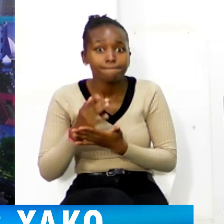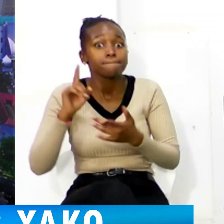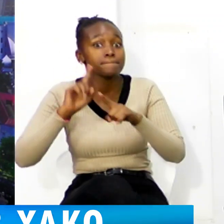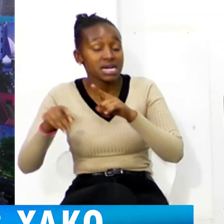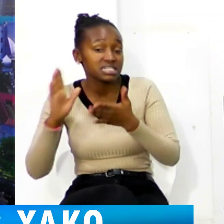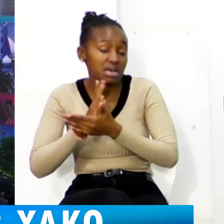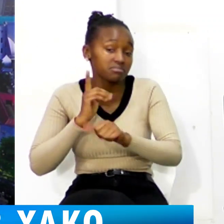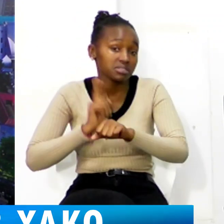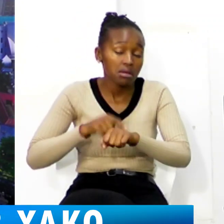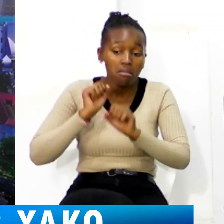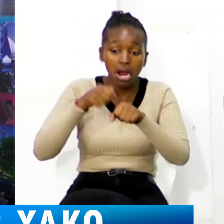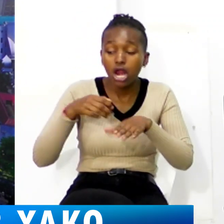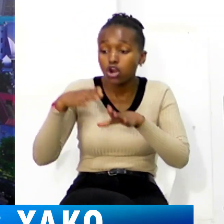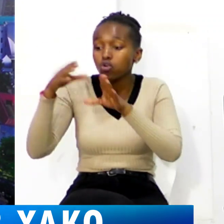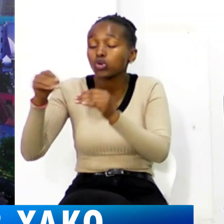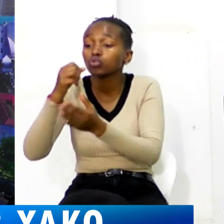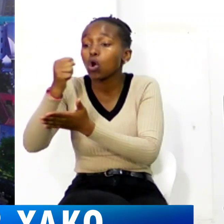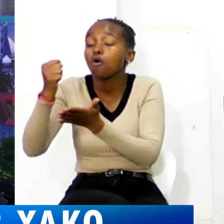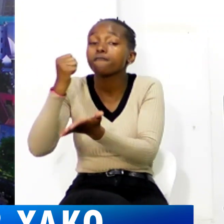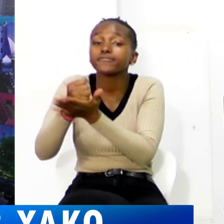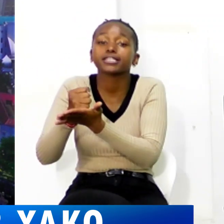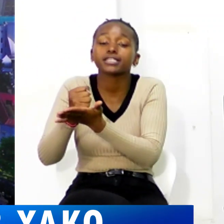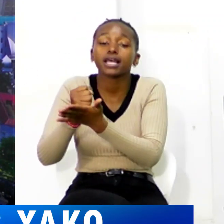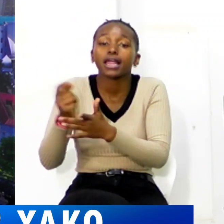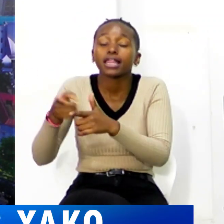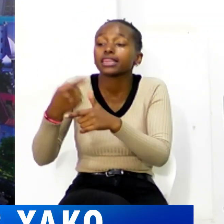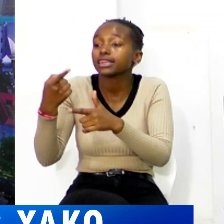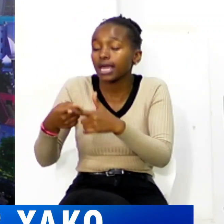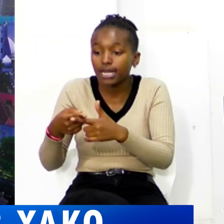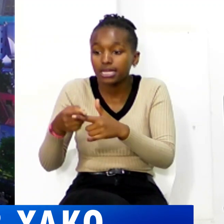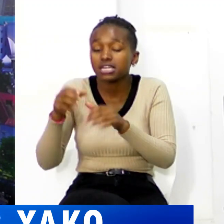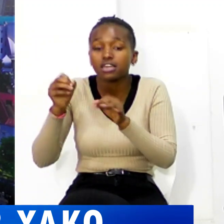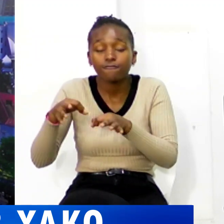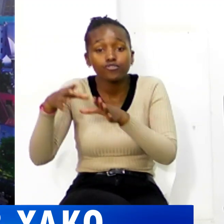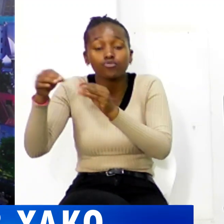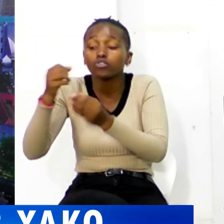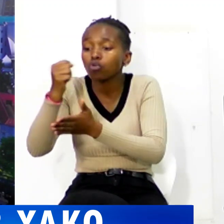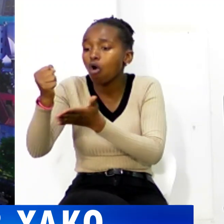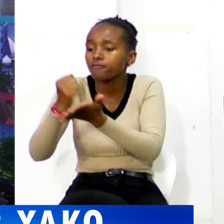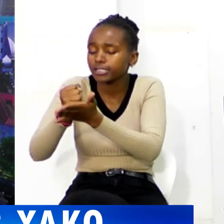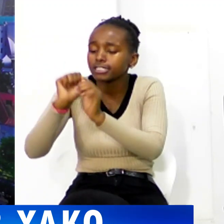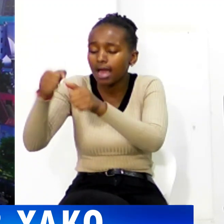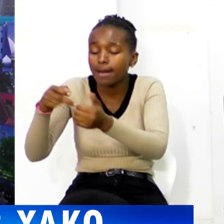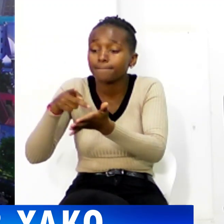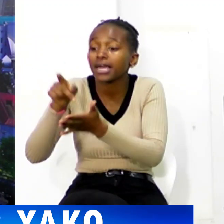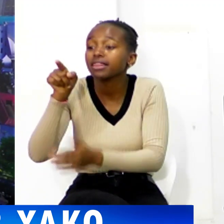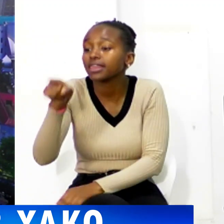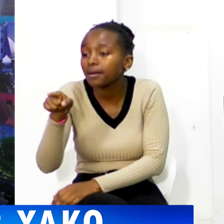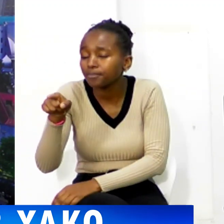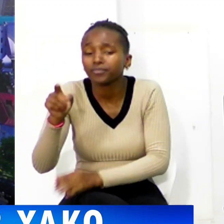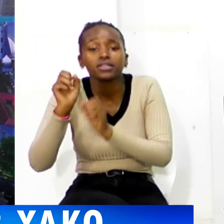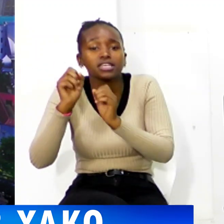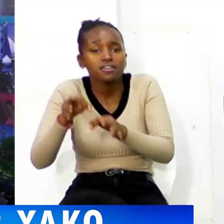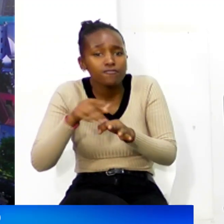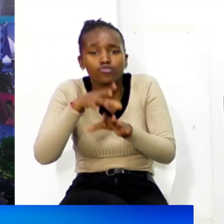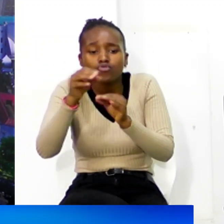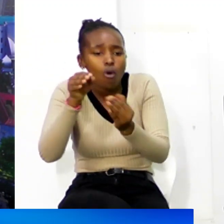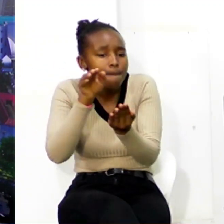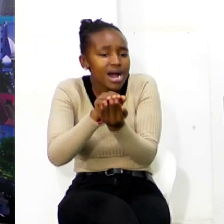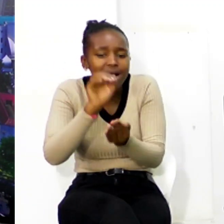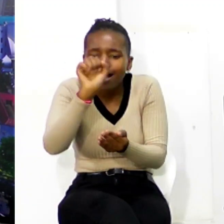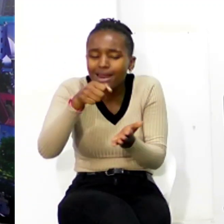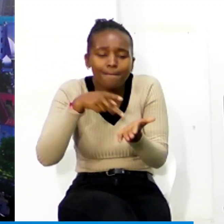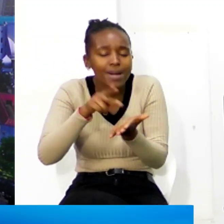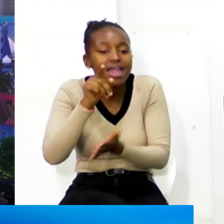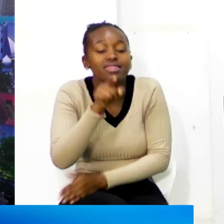your token from a Kenya Power office. That means your phone is not linked that particular time. You can go to the bank and also buy. But the